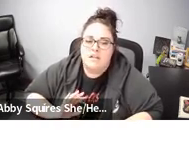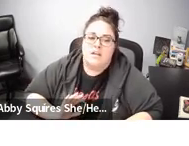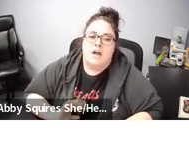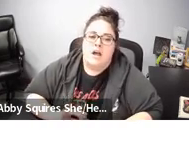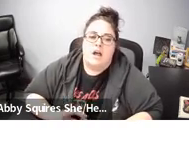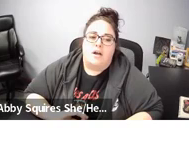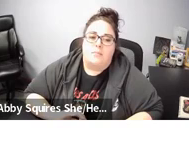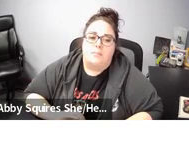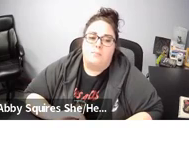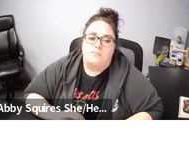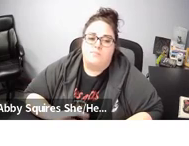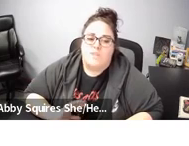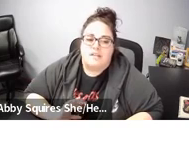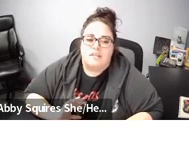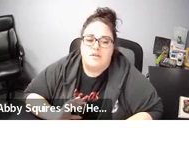PlayStation,